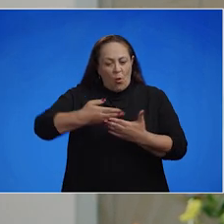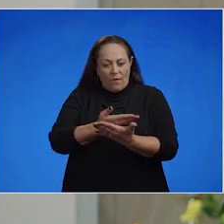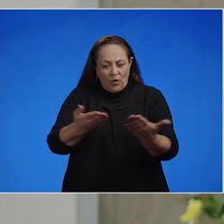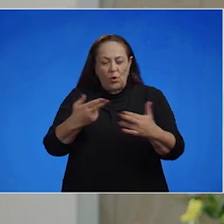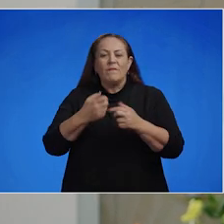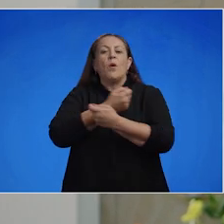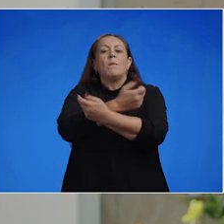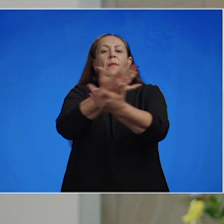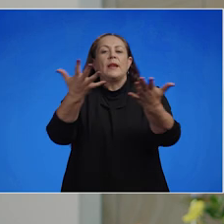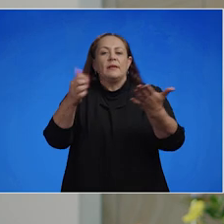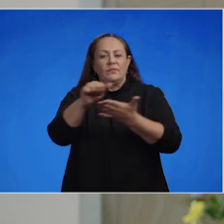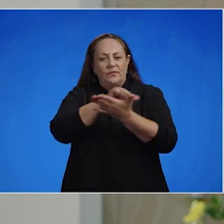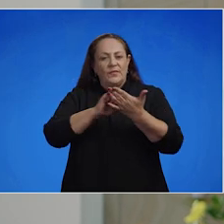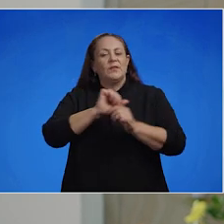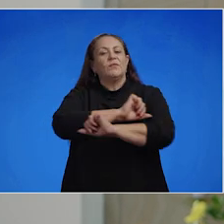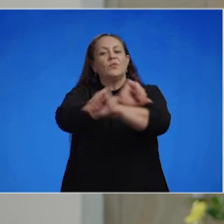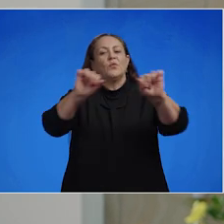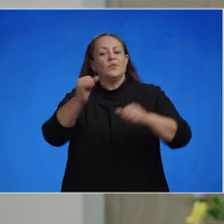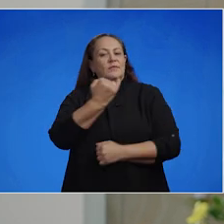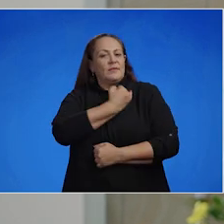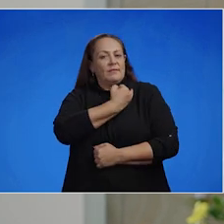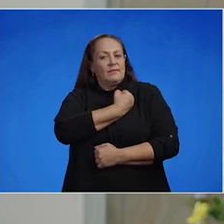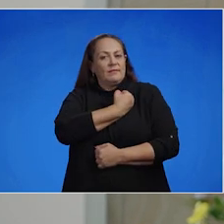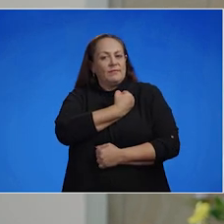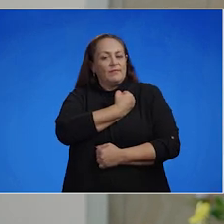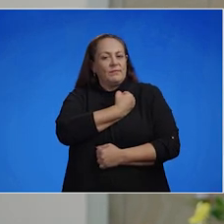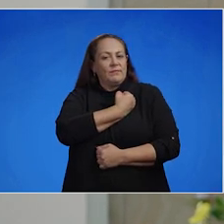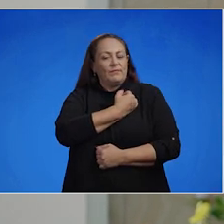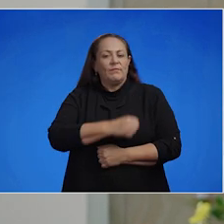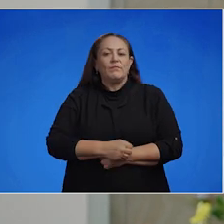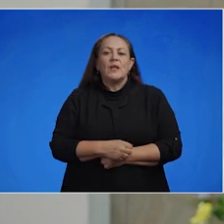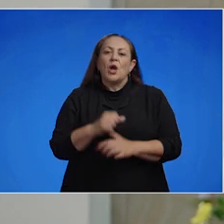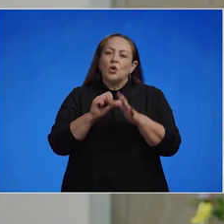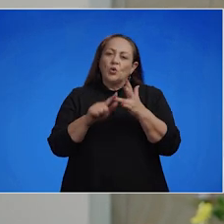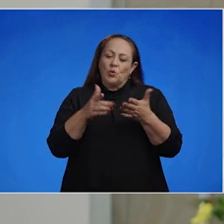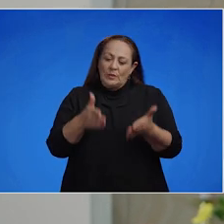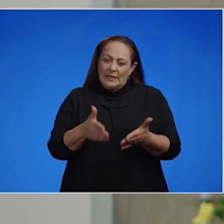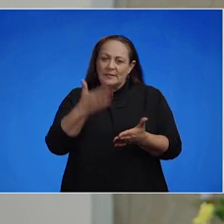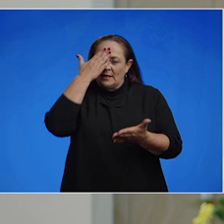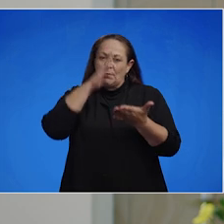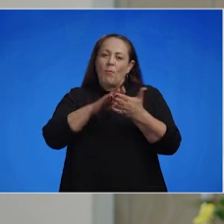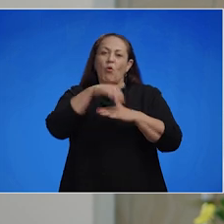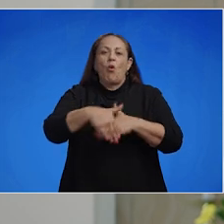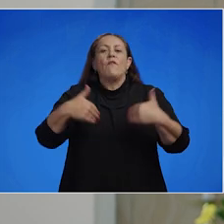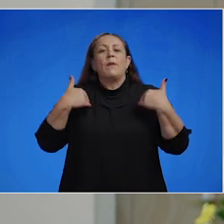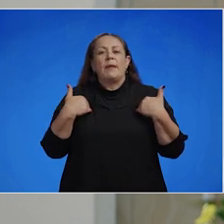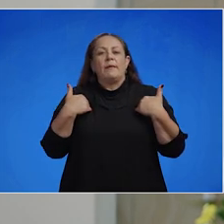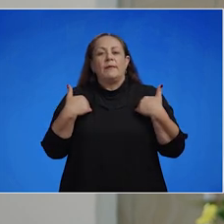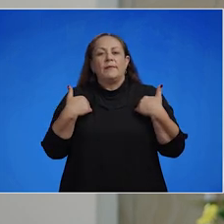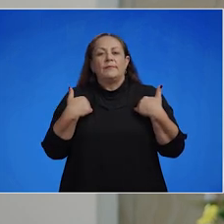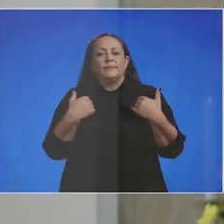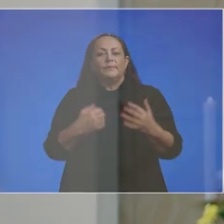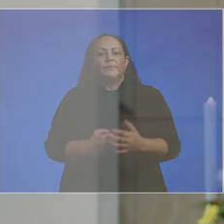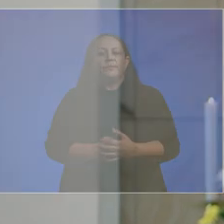poured out for you and for many for the forgiveness of sins. Do this in memory of me.